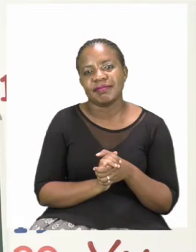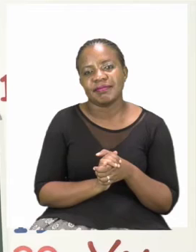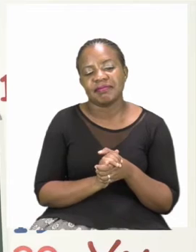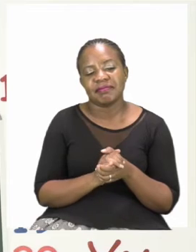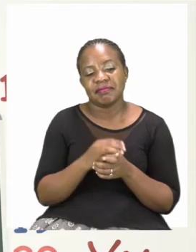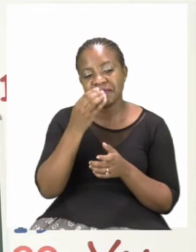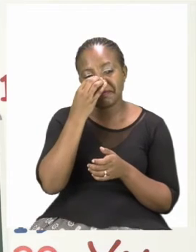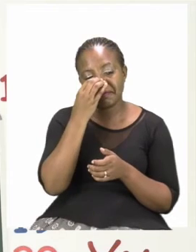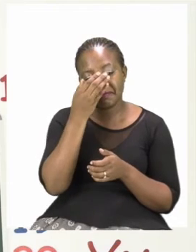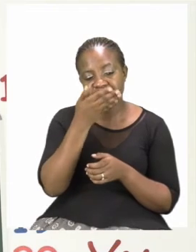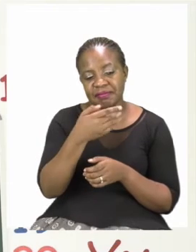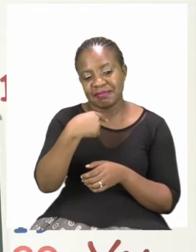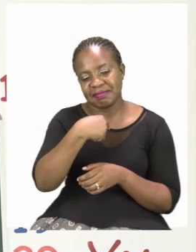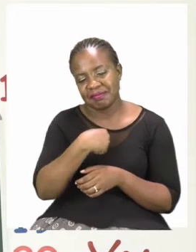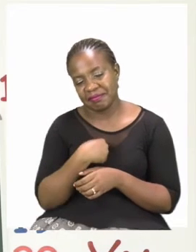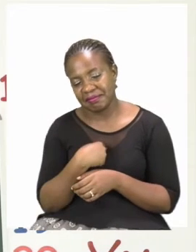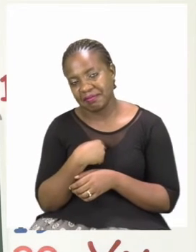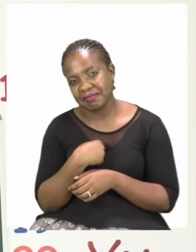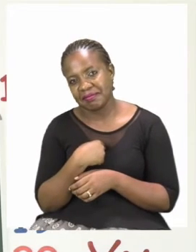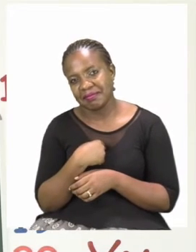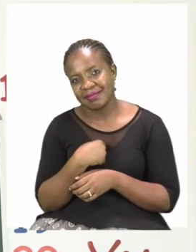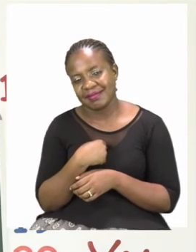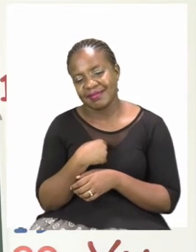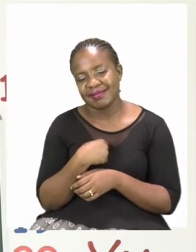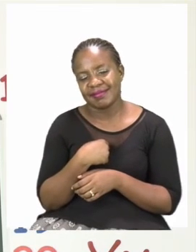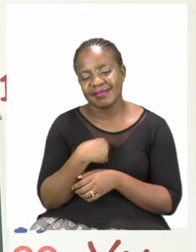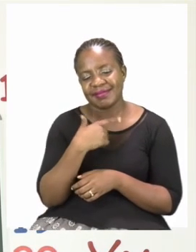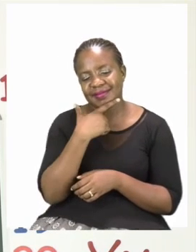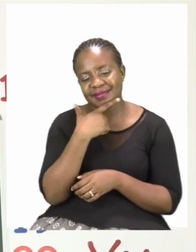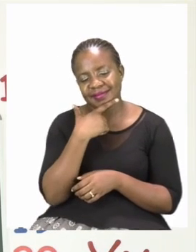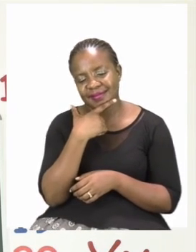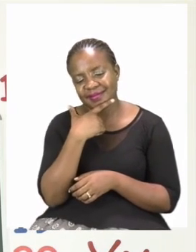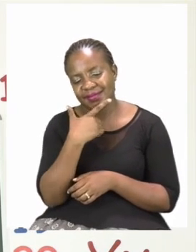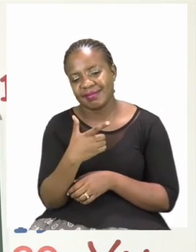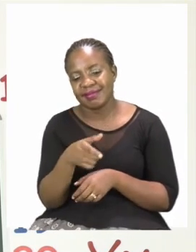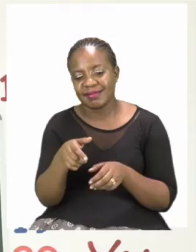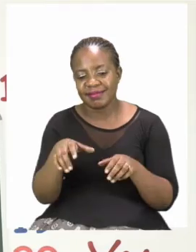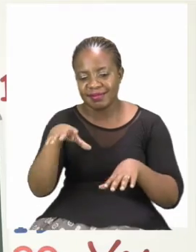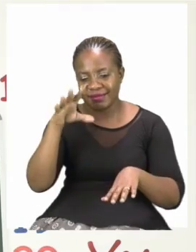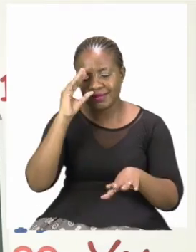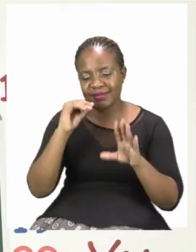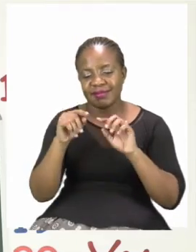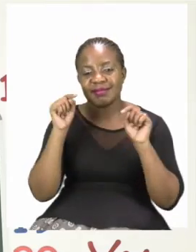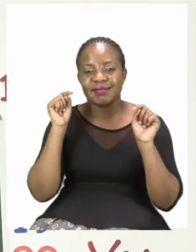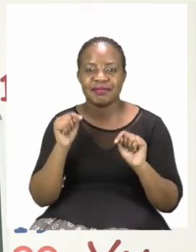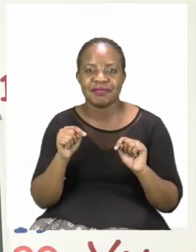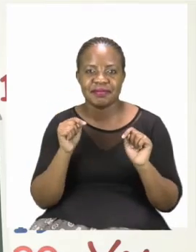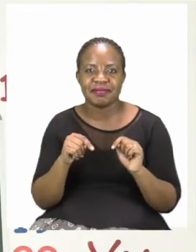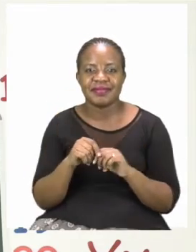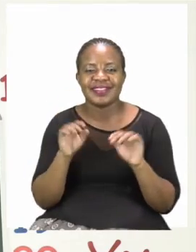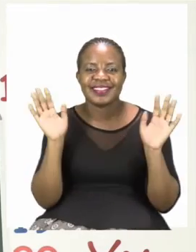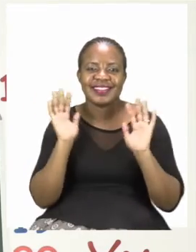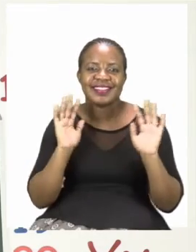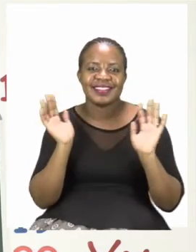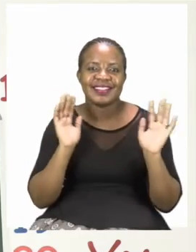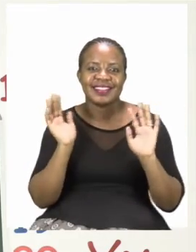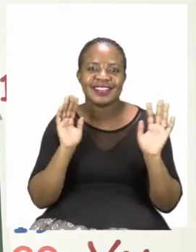words that start with O. The first one you already know, and that is the word